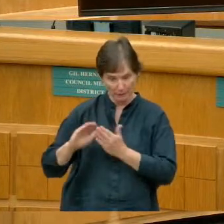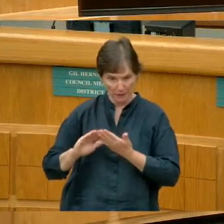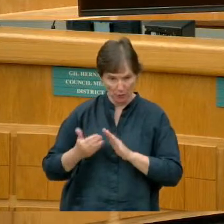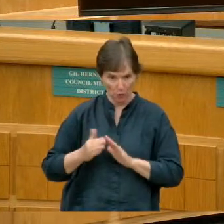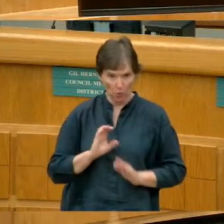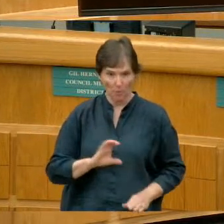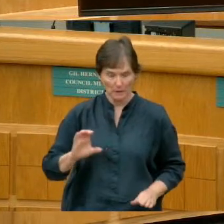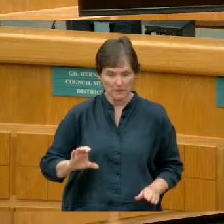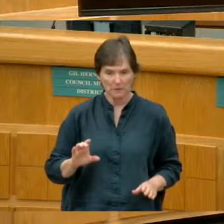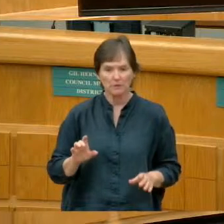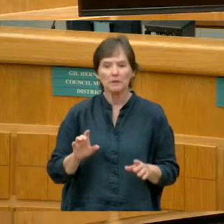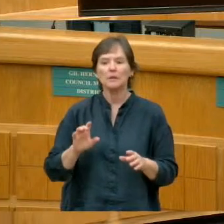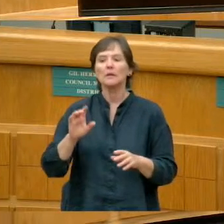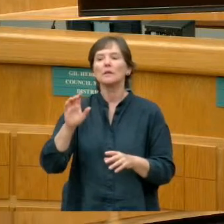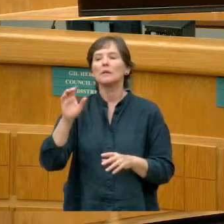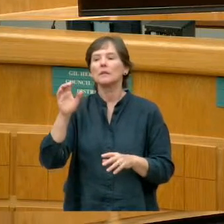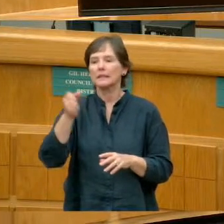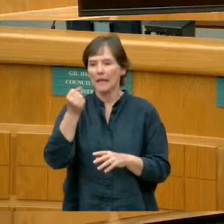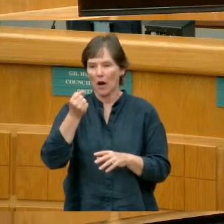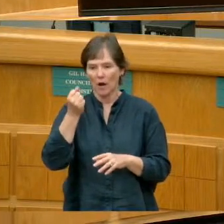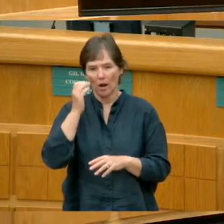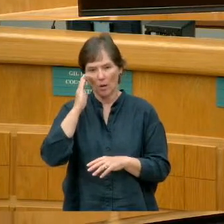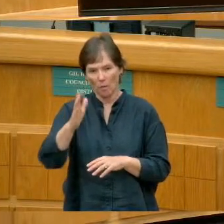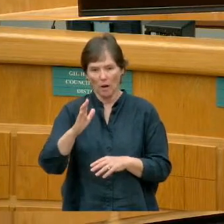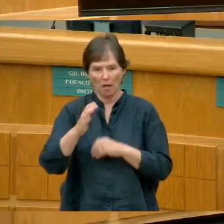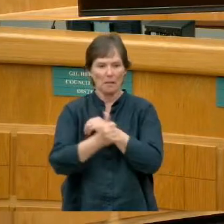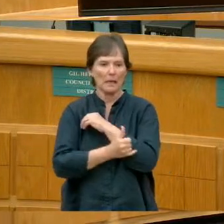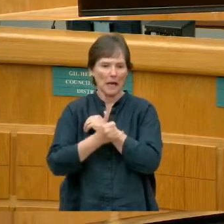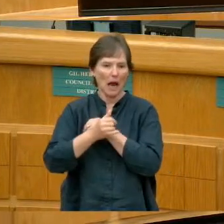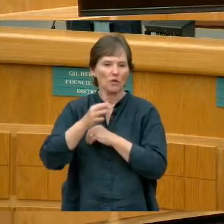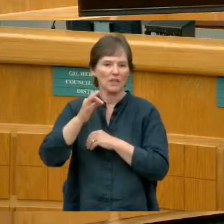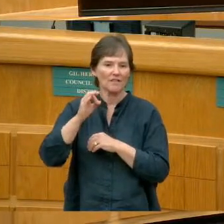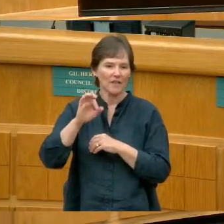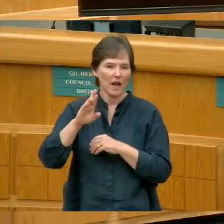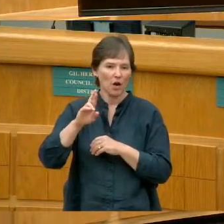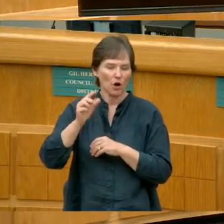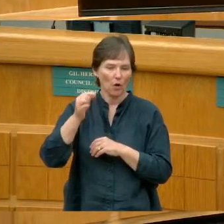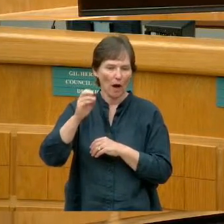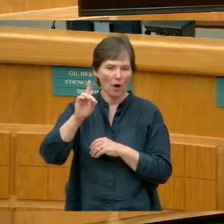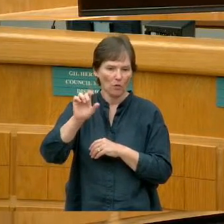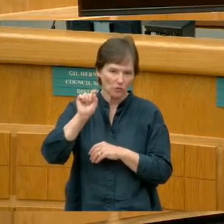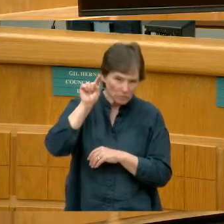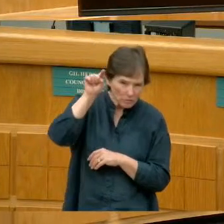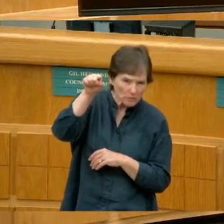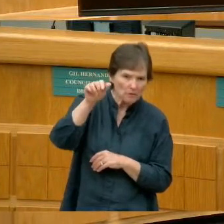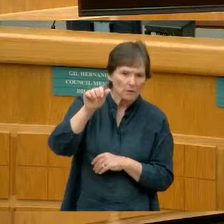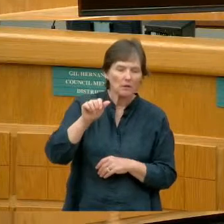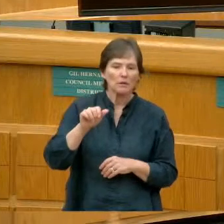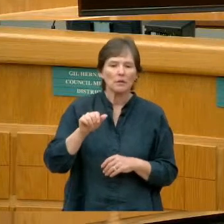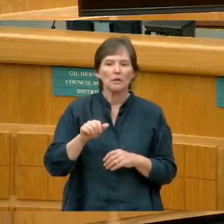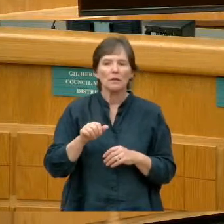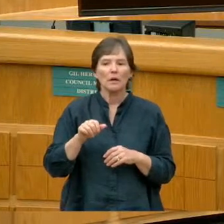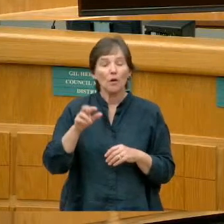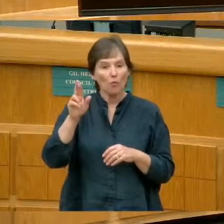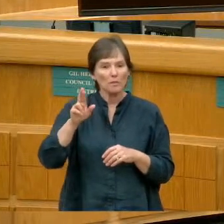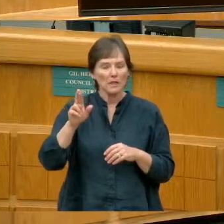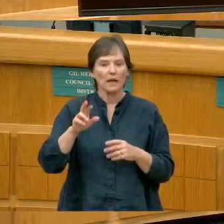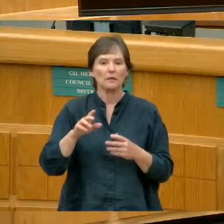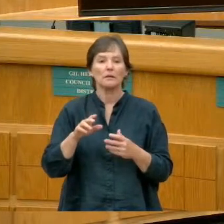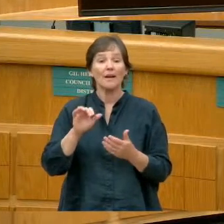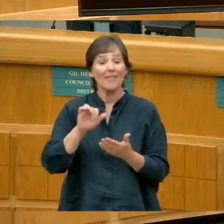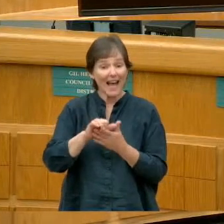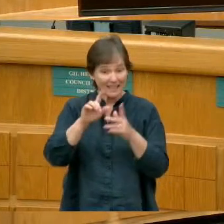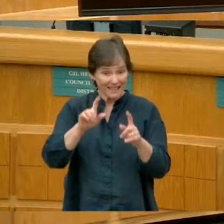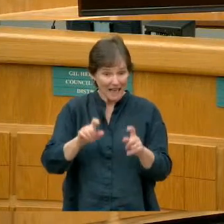the Richard Borchard Fairgrounds, County Fairgrounds. And their testing is free, but you do need